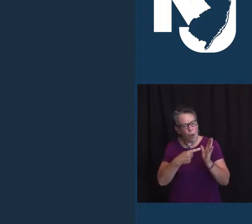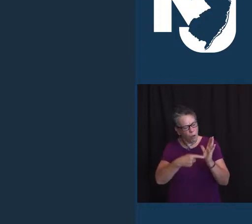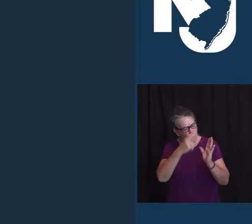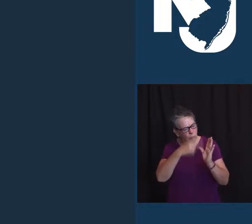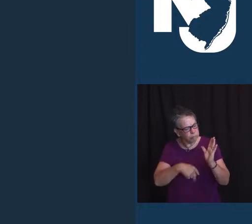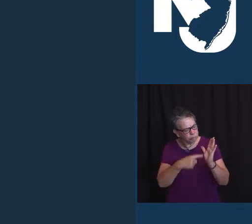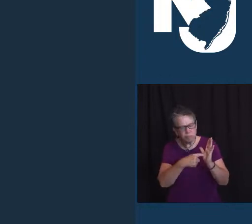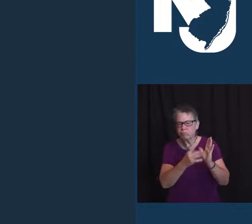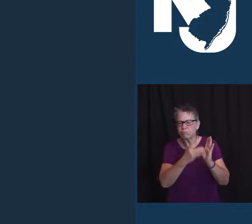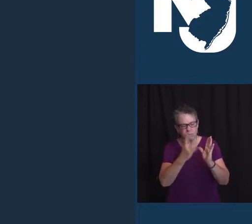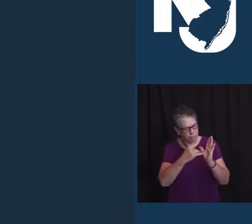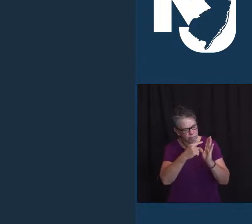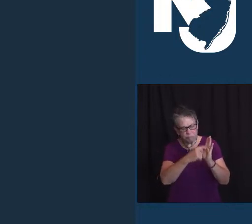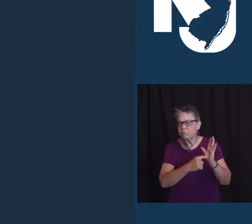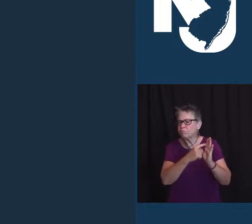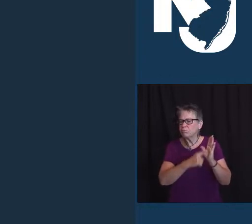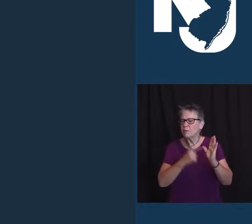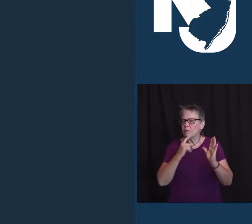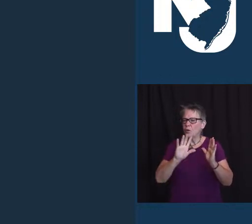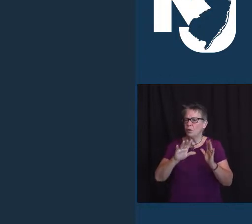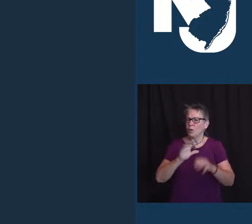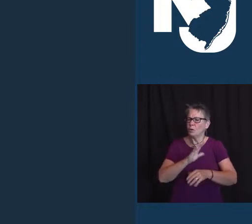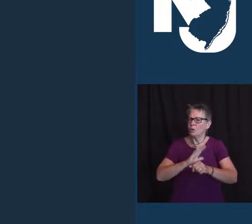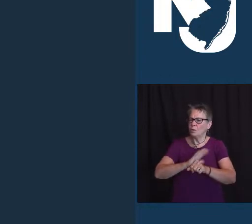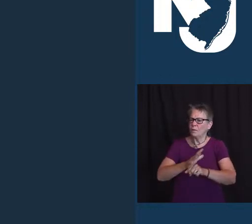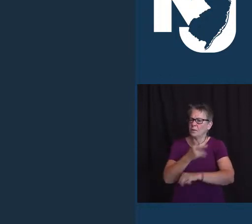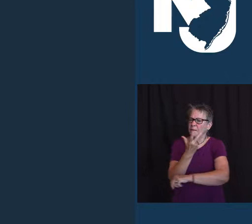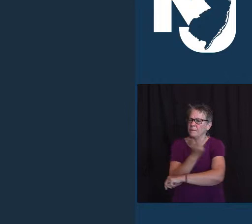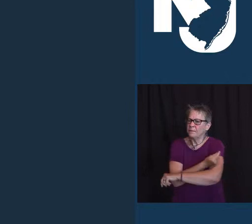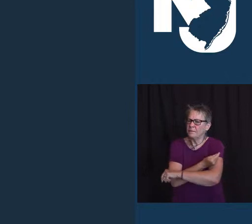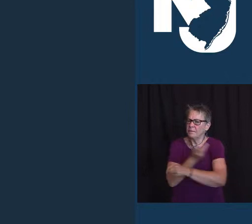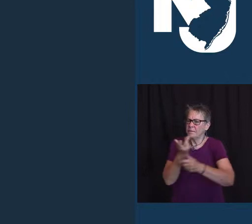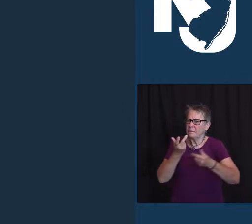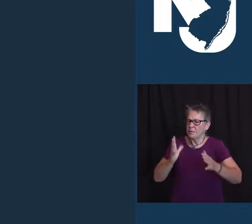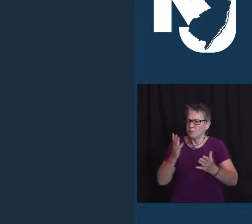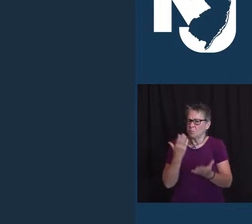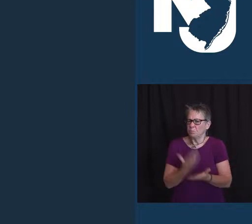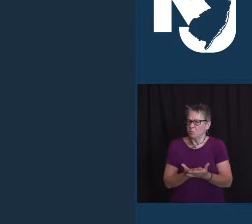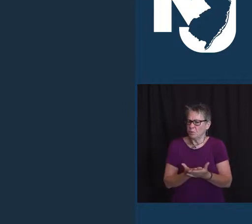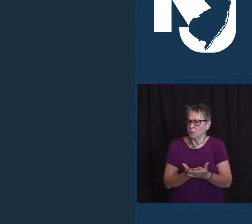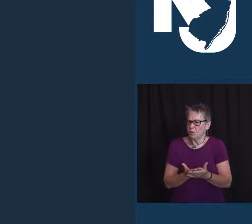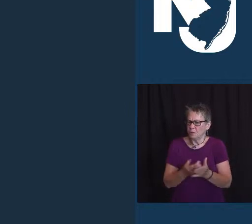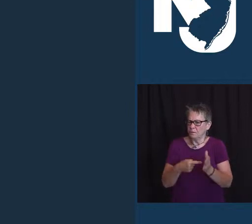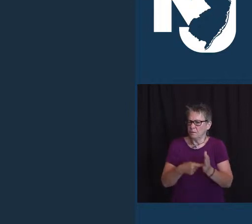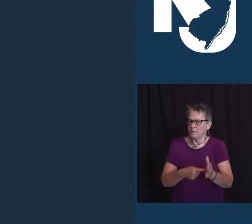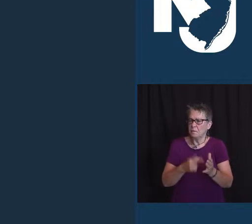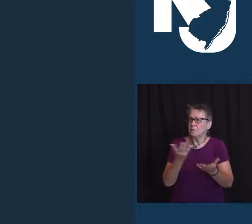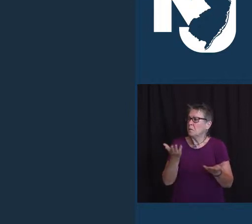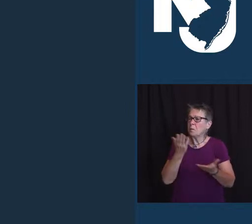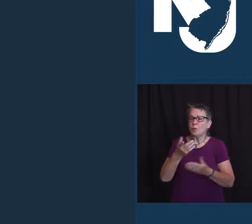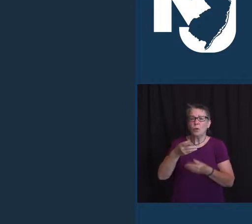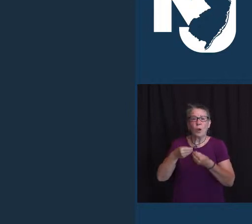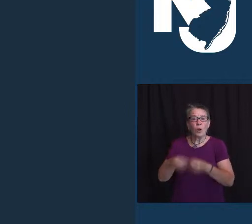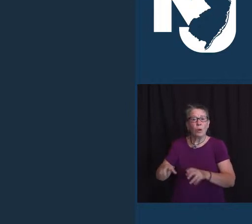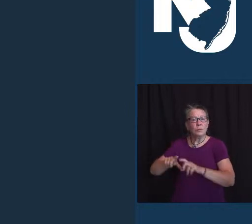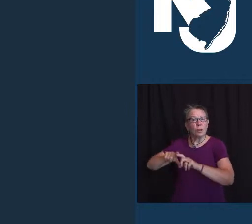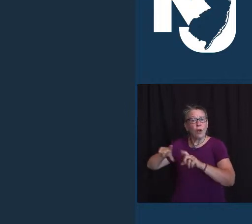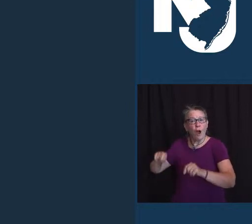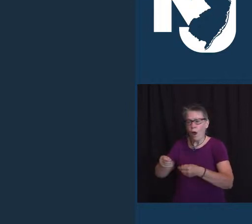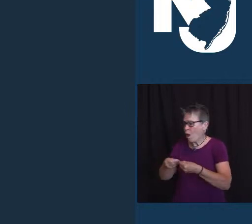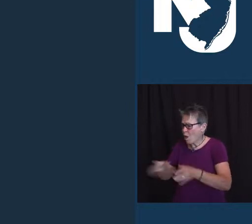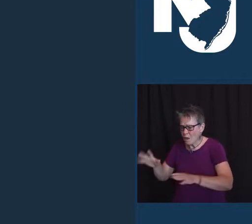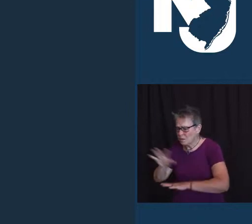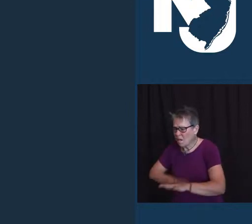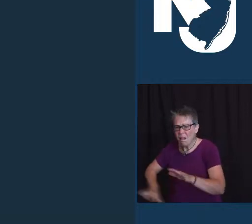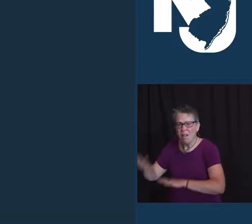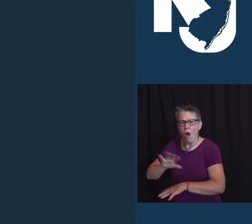And while the information available through Docket is currently limited to your COVID vaccination record, it will be broadened to provide you with